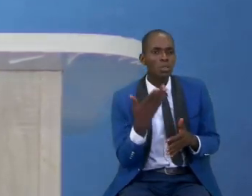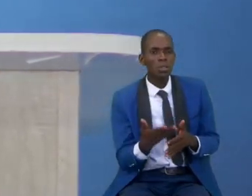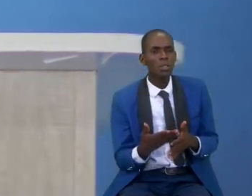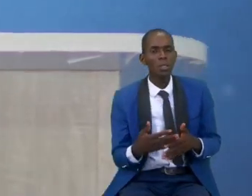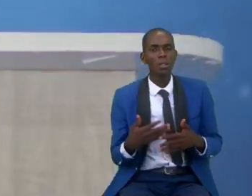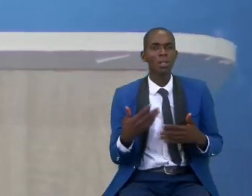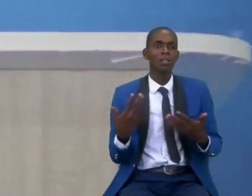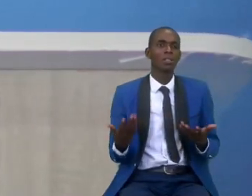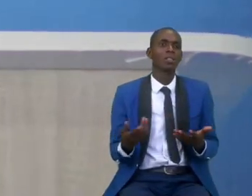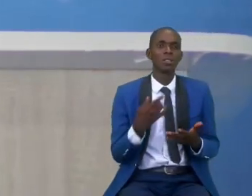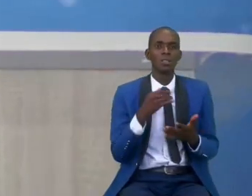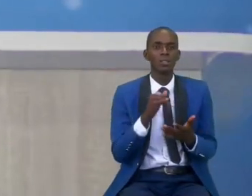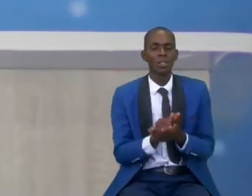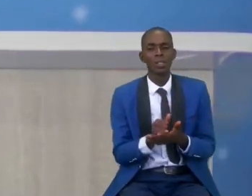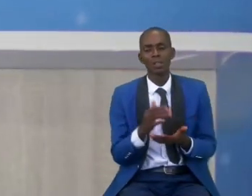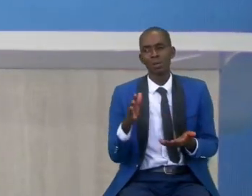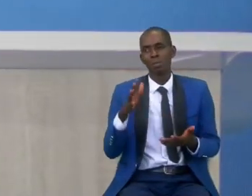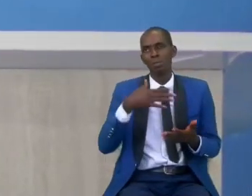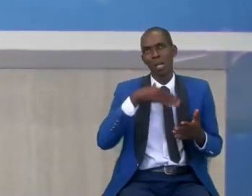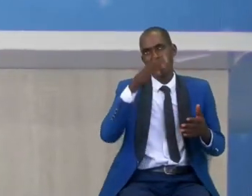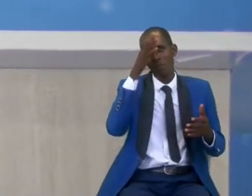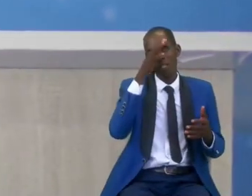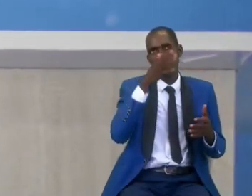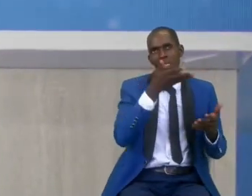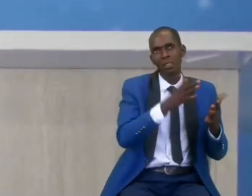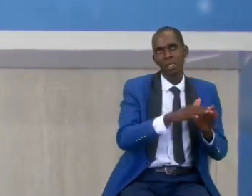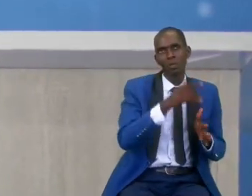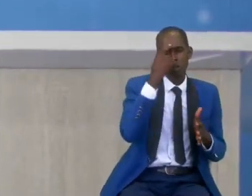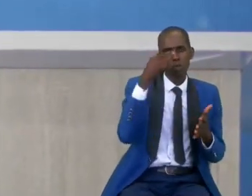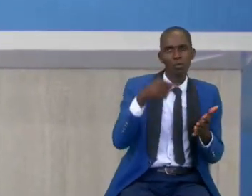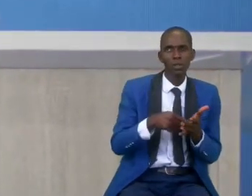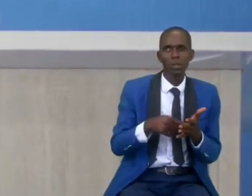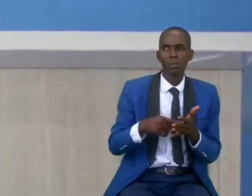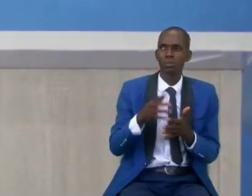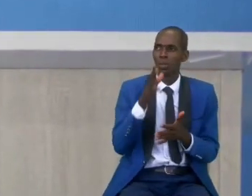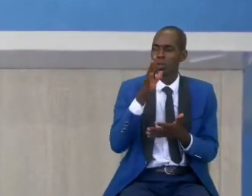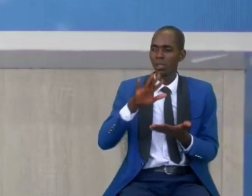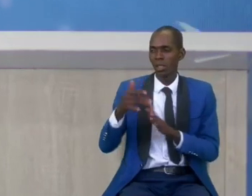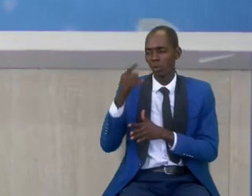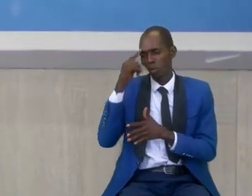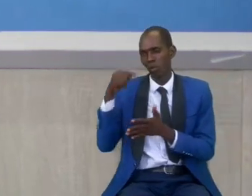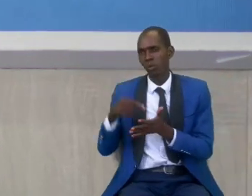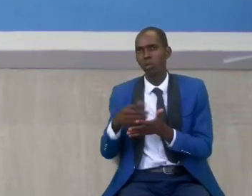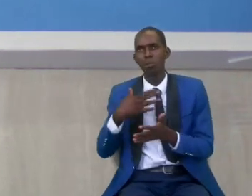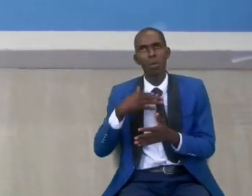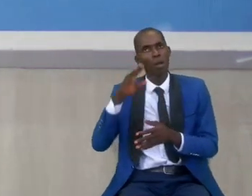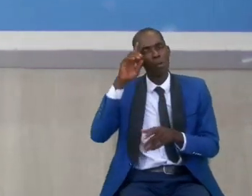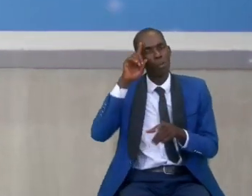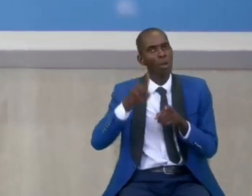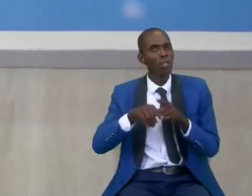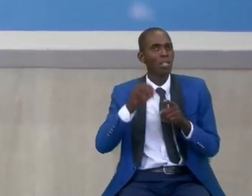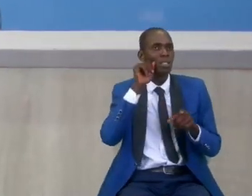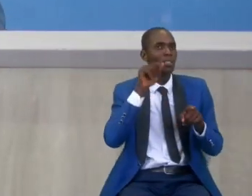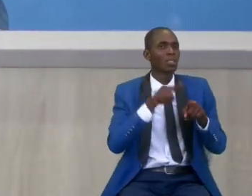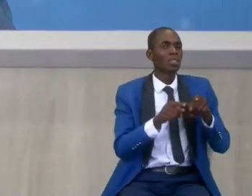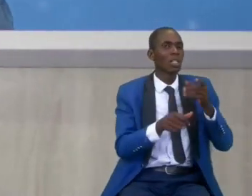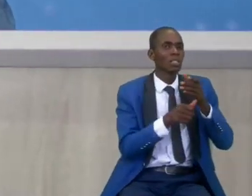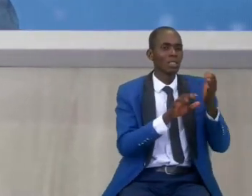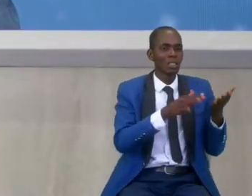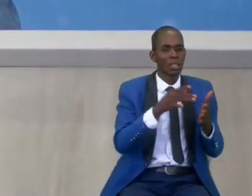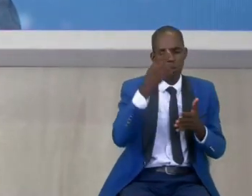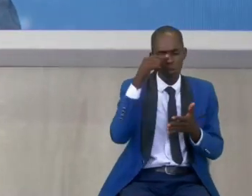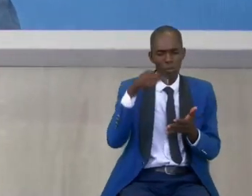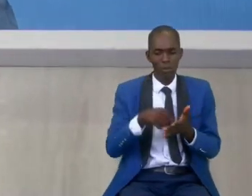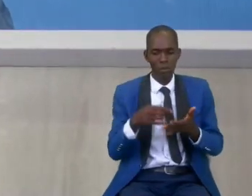mommy, and this killed brother, and this killed sister, and you are here. Now, what do you want me to tell you? Then they say,